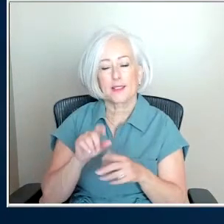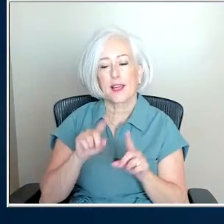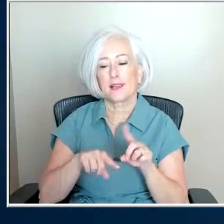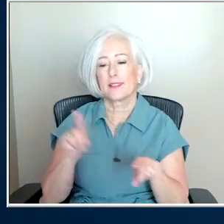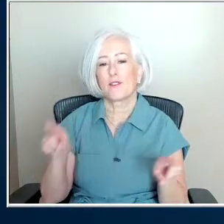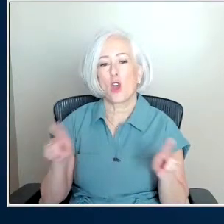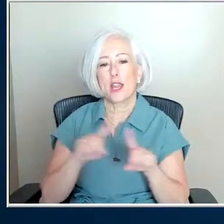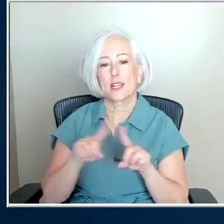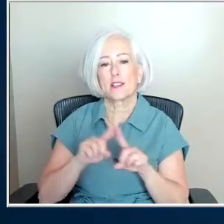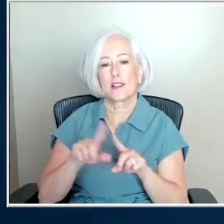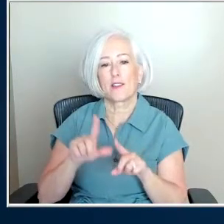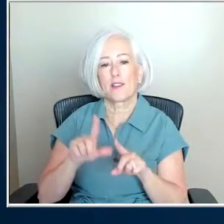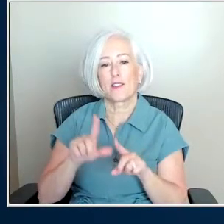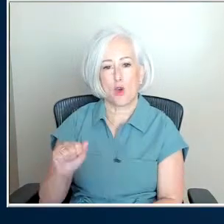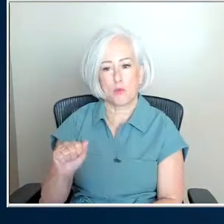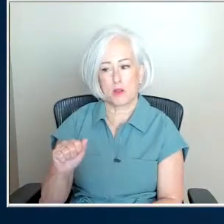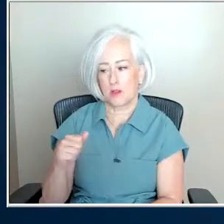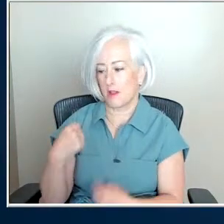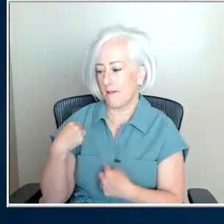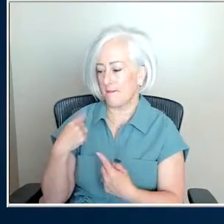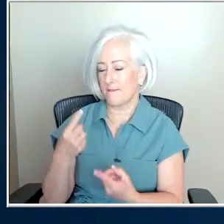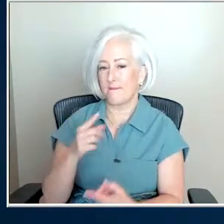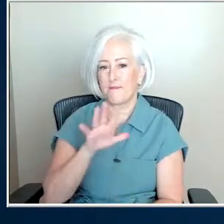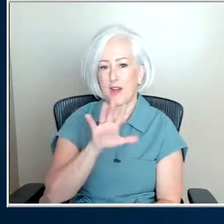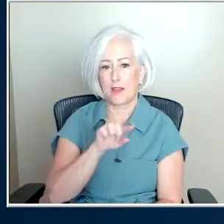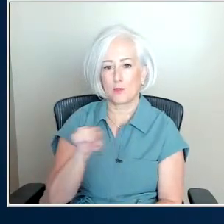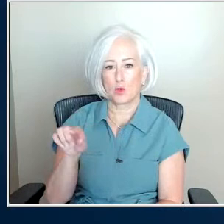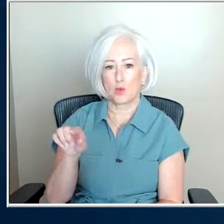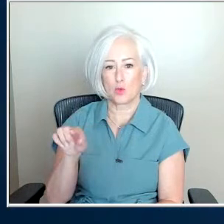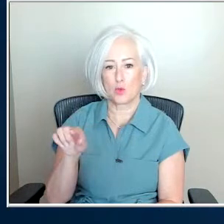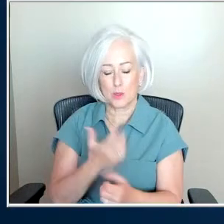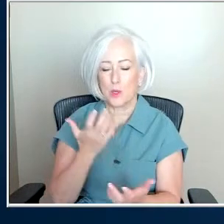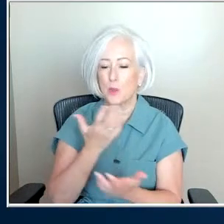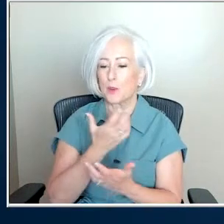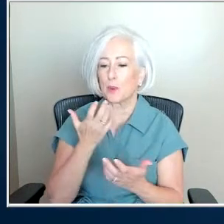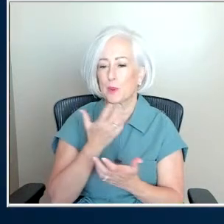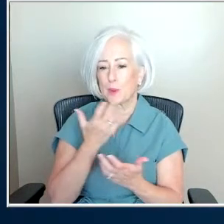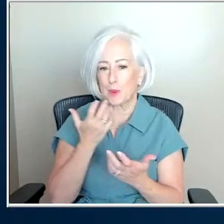been, the last 5 to 10 years has been significantly